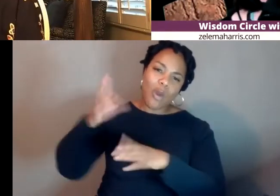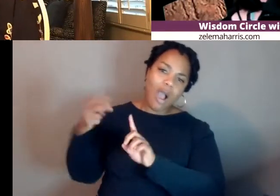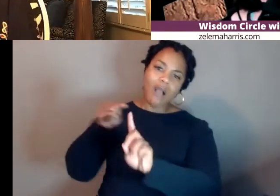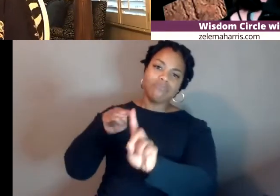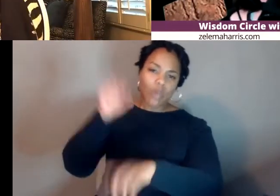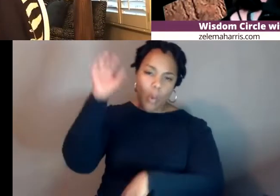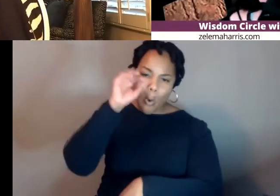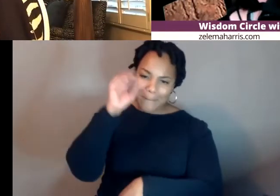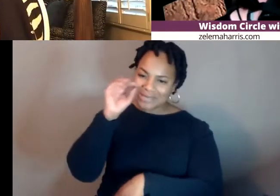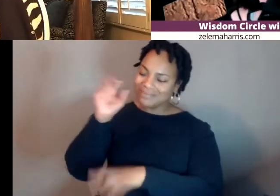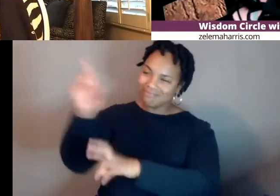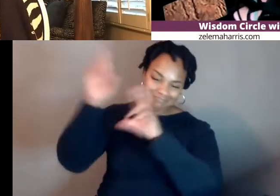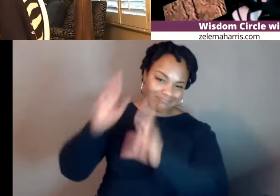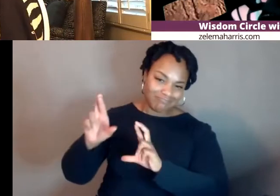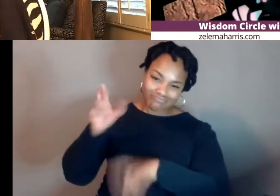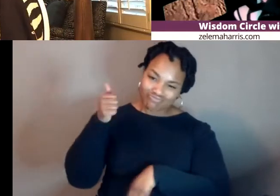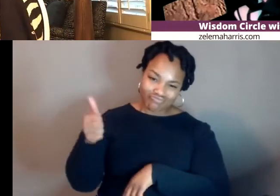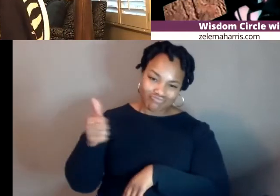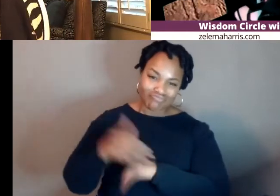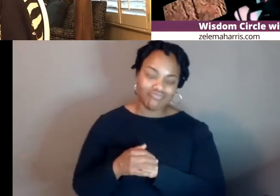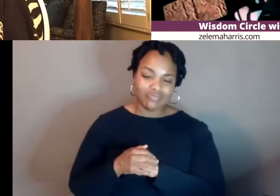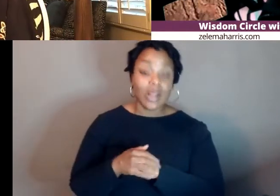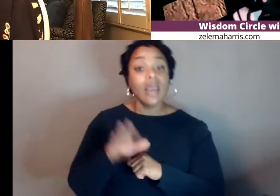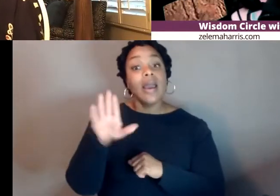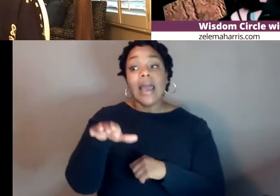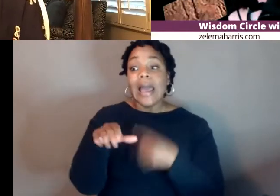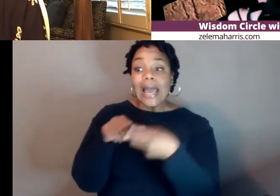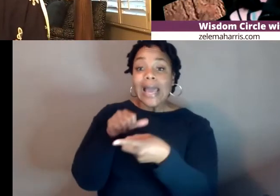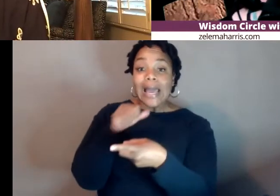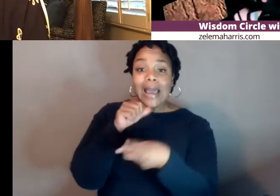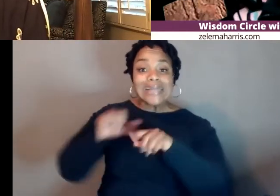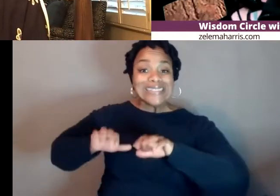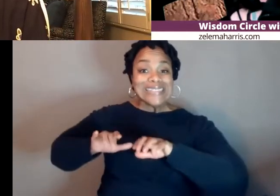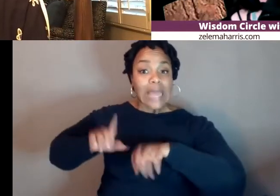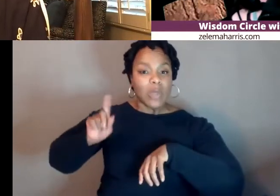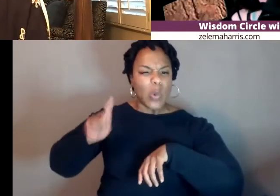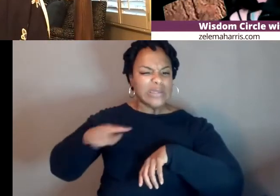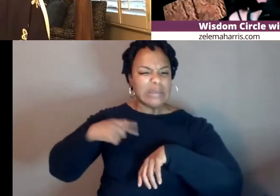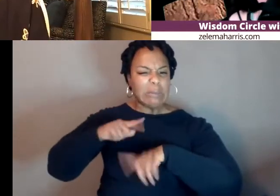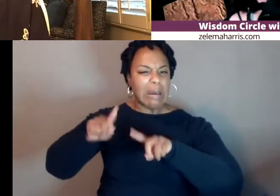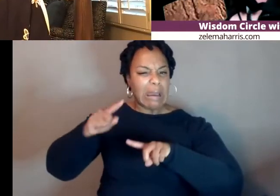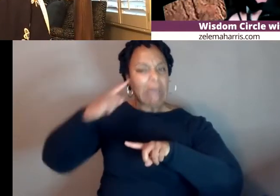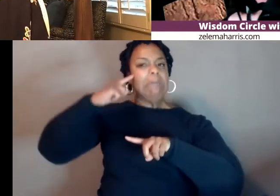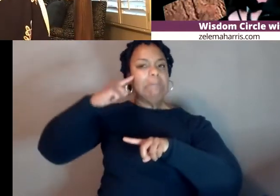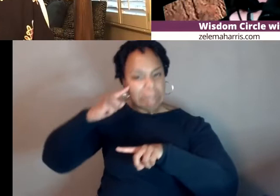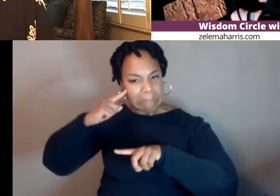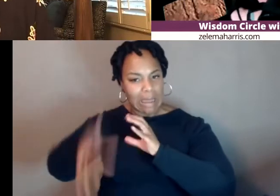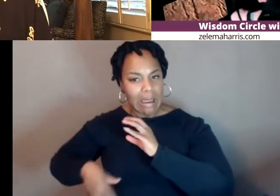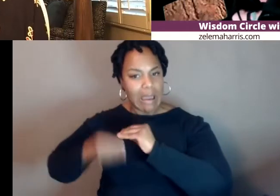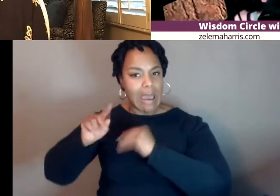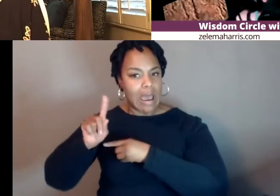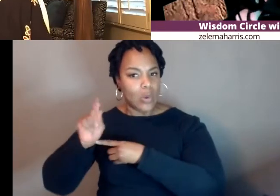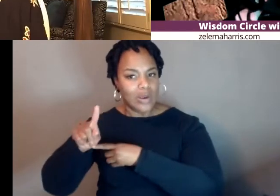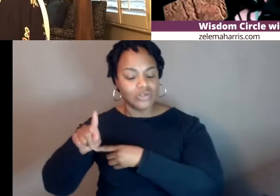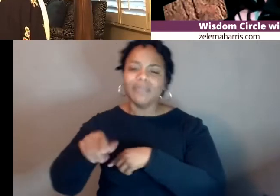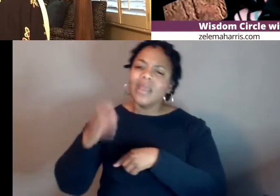Much respect to you. I didn't add this in the chat question, but I'm going to throw this in because it seems appropriate. You were the